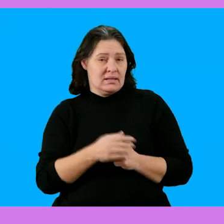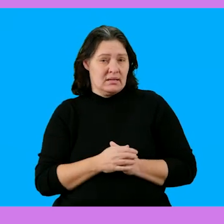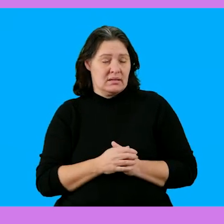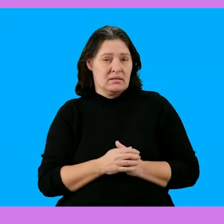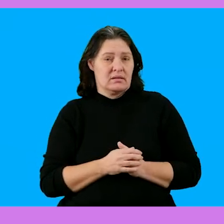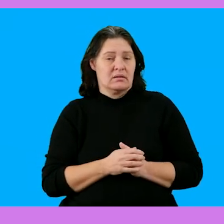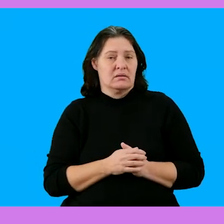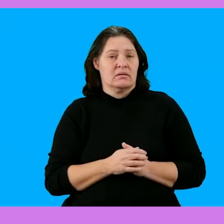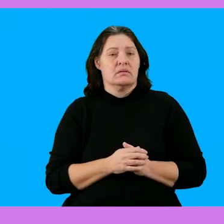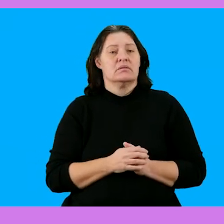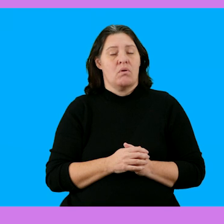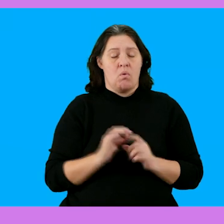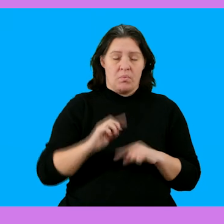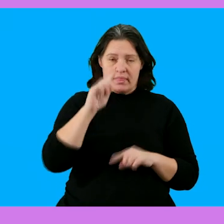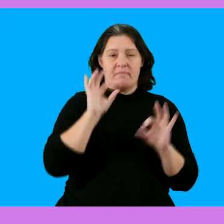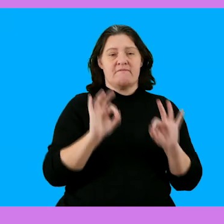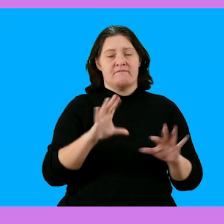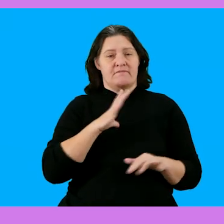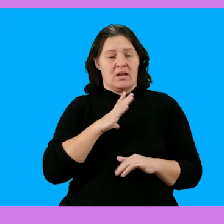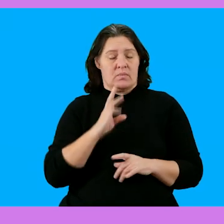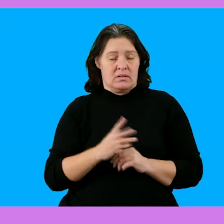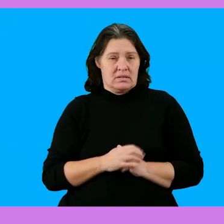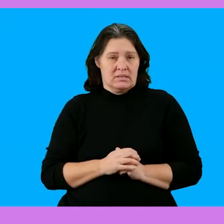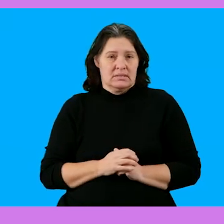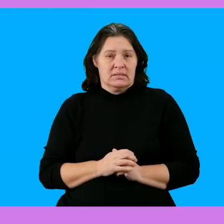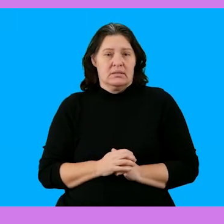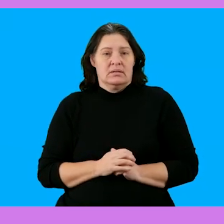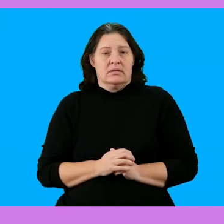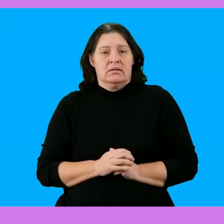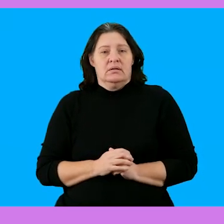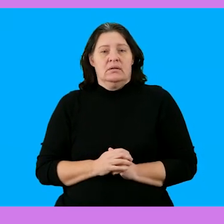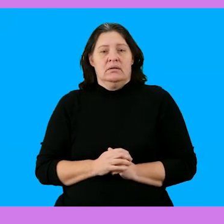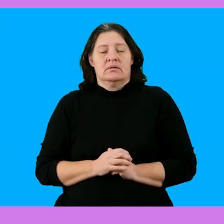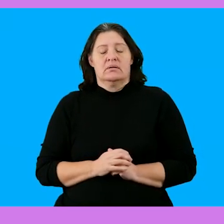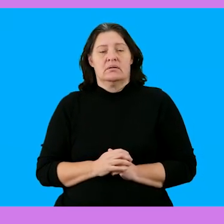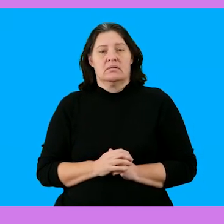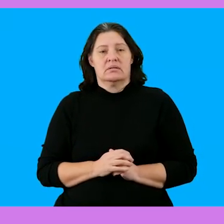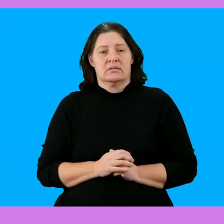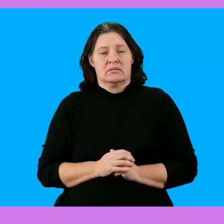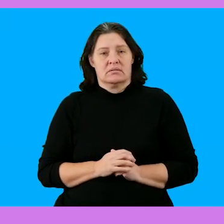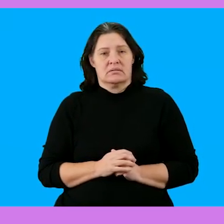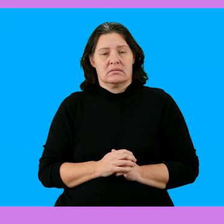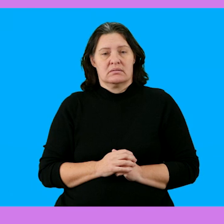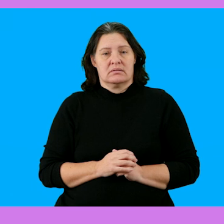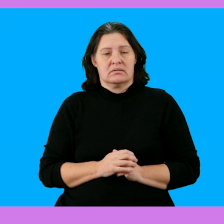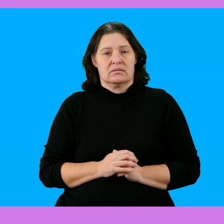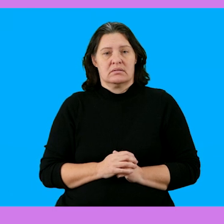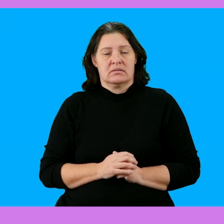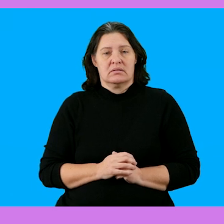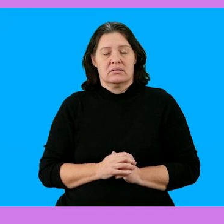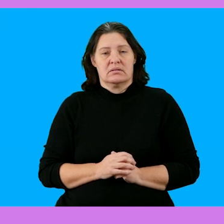scale, even the width will be fine, right? Now let's move on to the scale